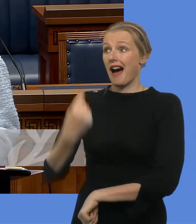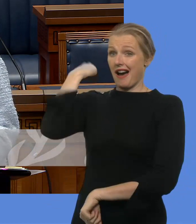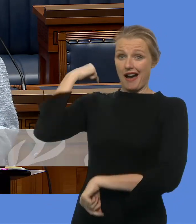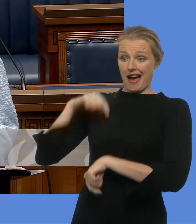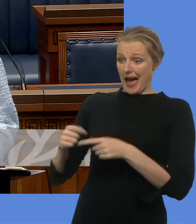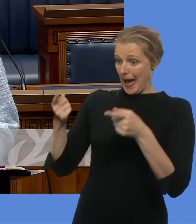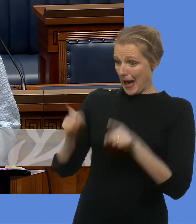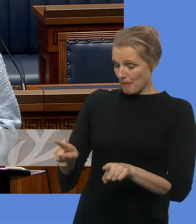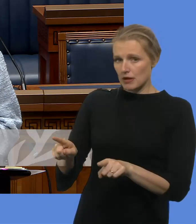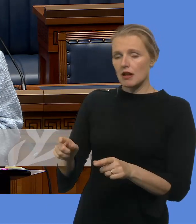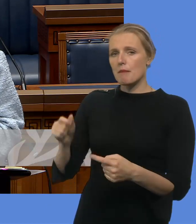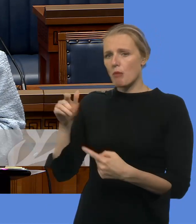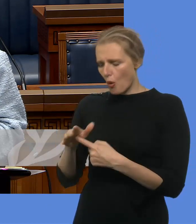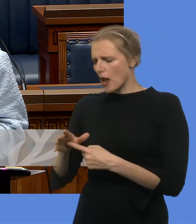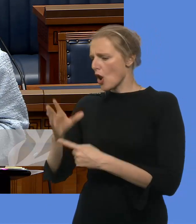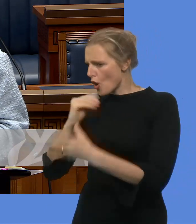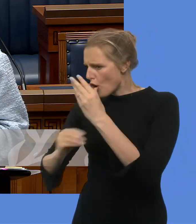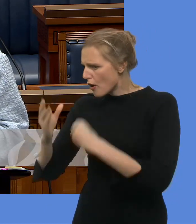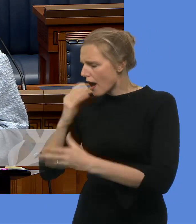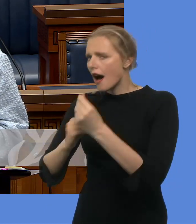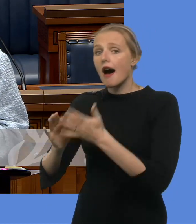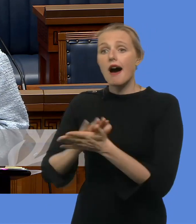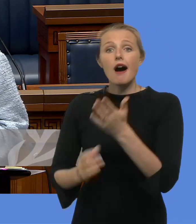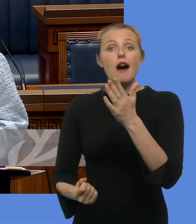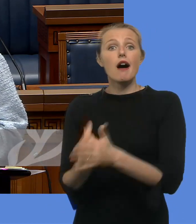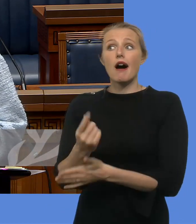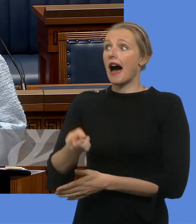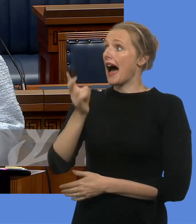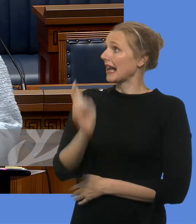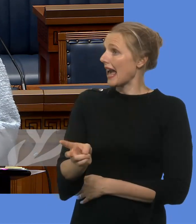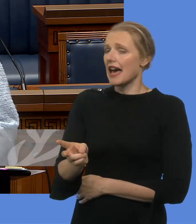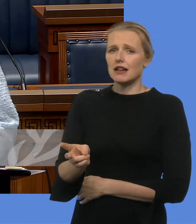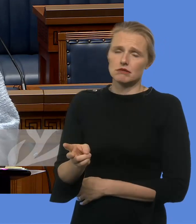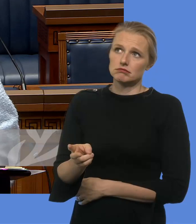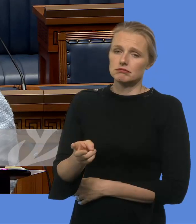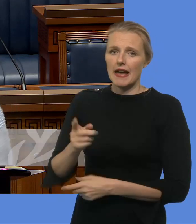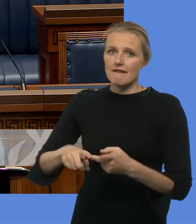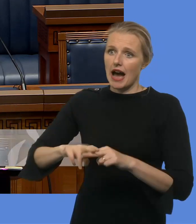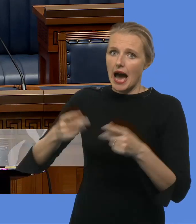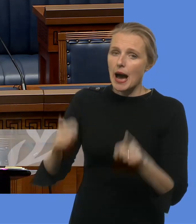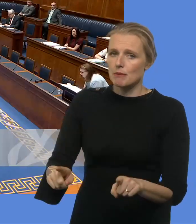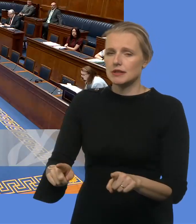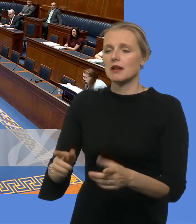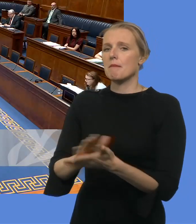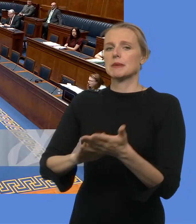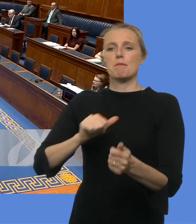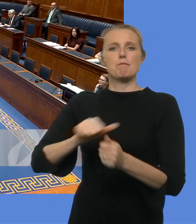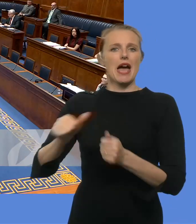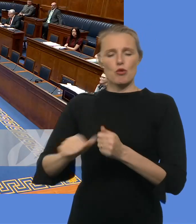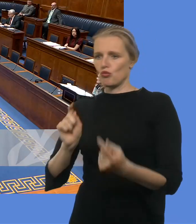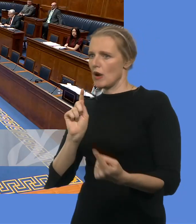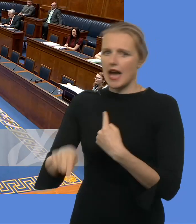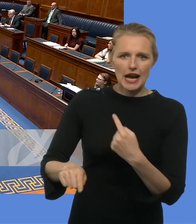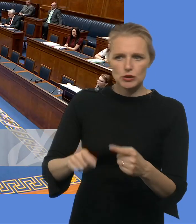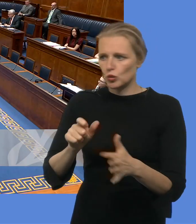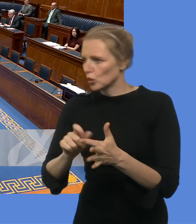sure we are better prepared for and can respond to a similar global health emergency should it ever arise in the future. Matthew, for